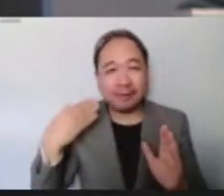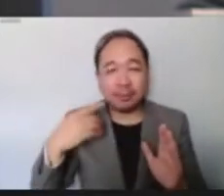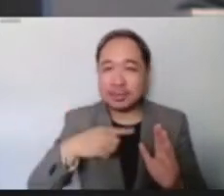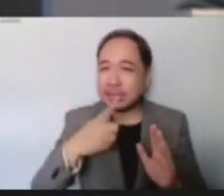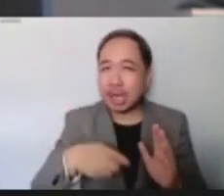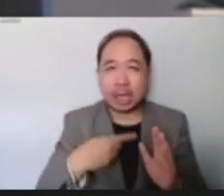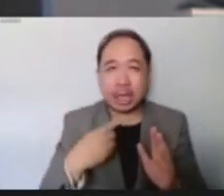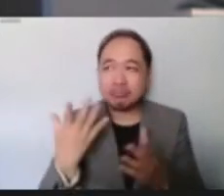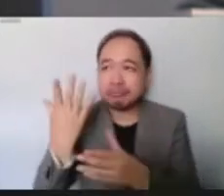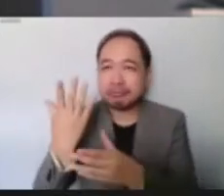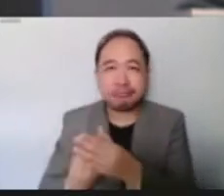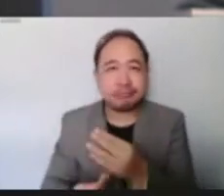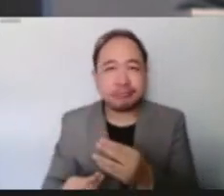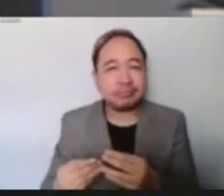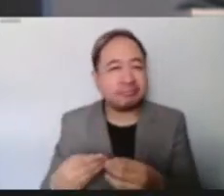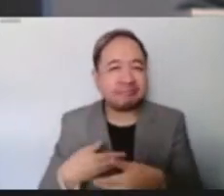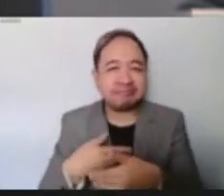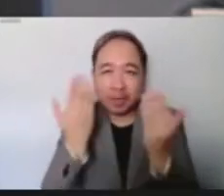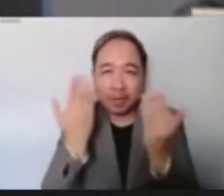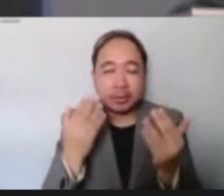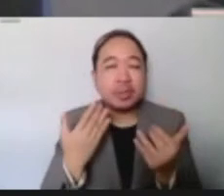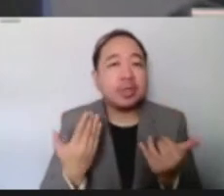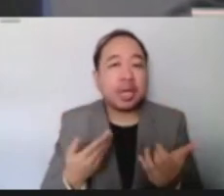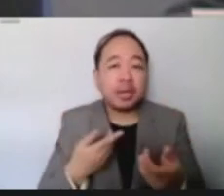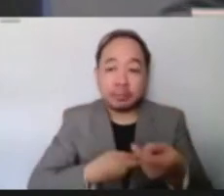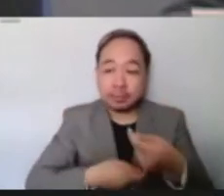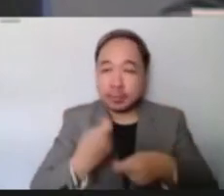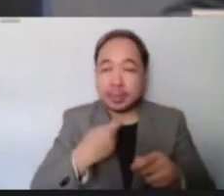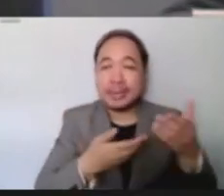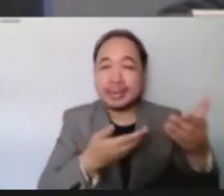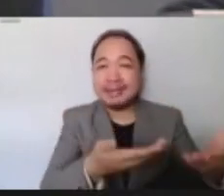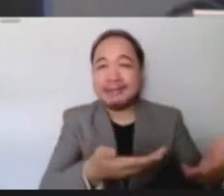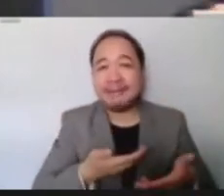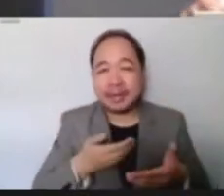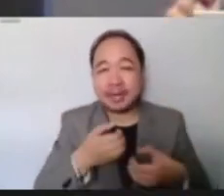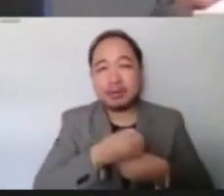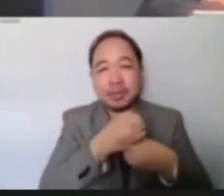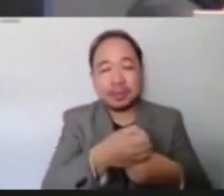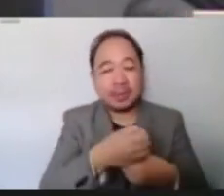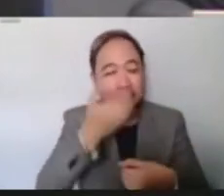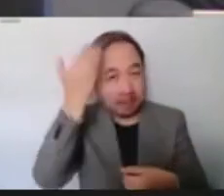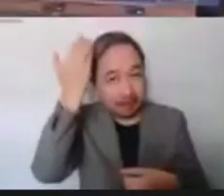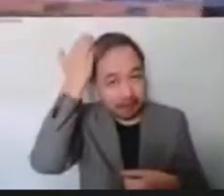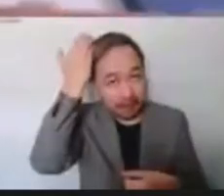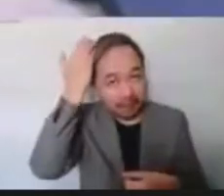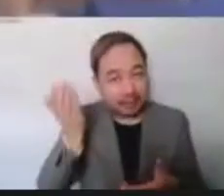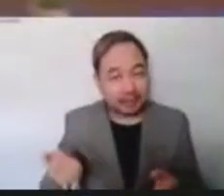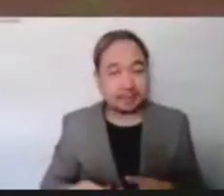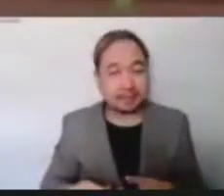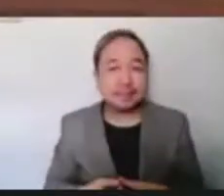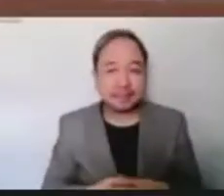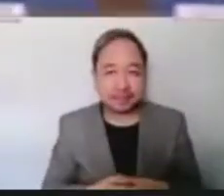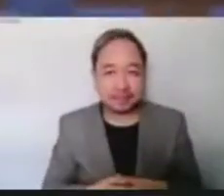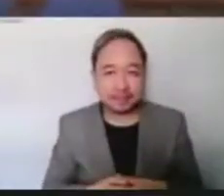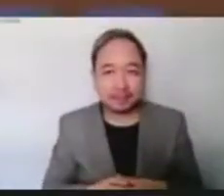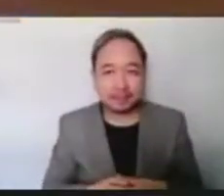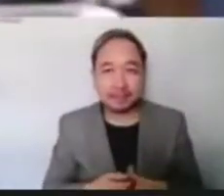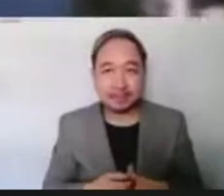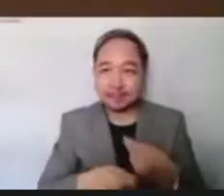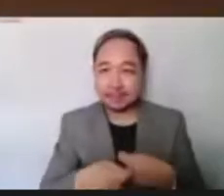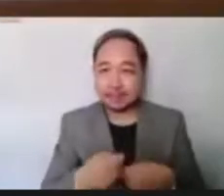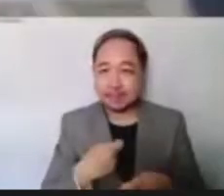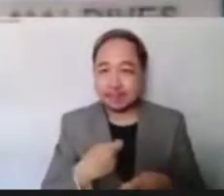the moment so I would now like to invite the distinguished delicate from the Maldives to deliver your statement foreign